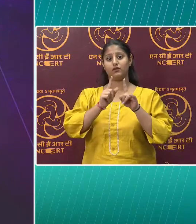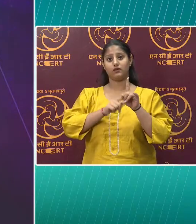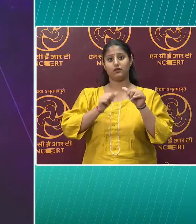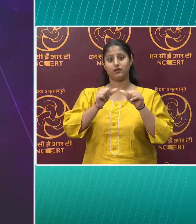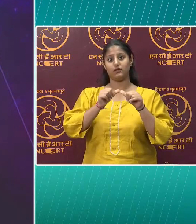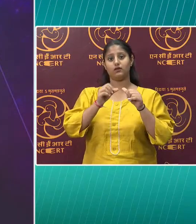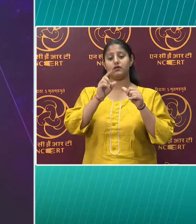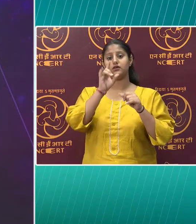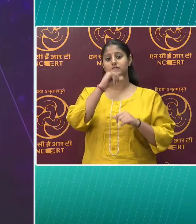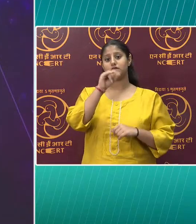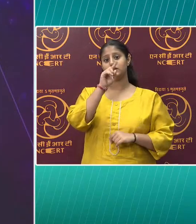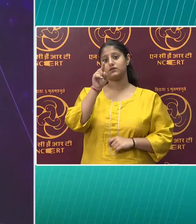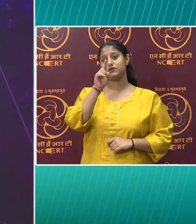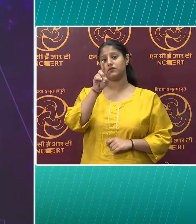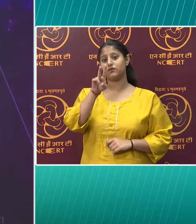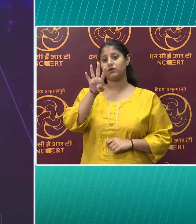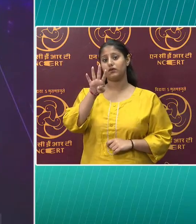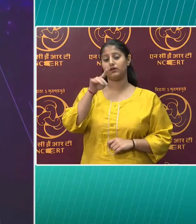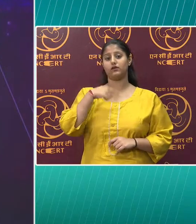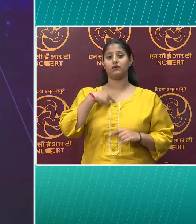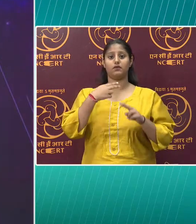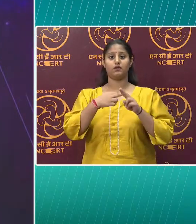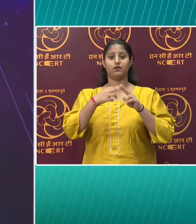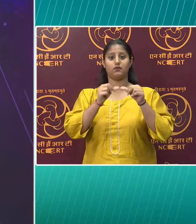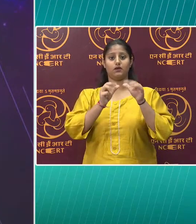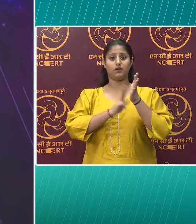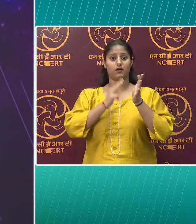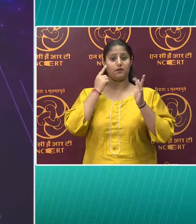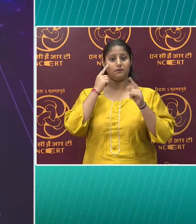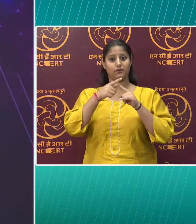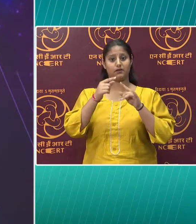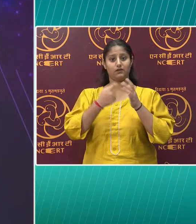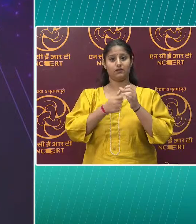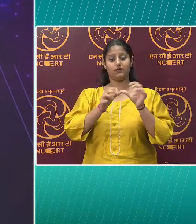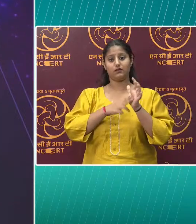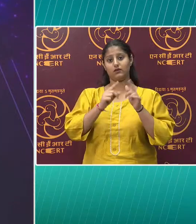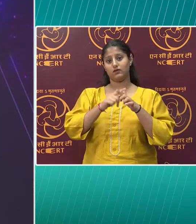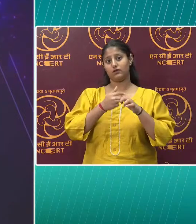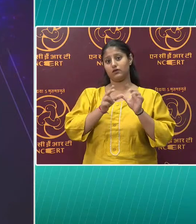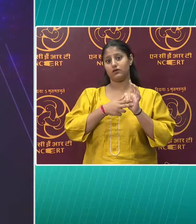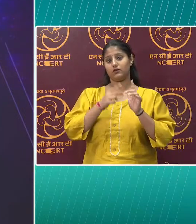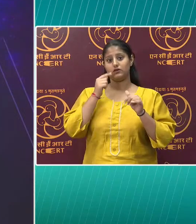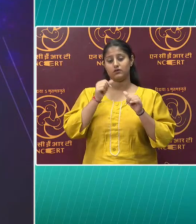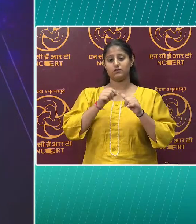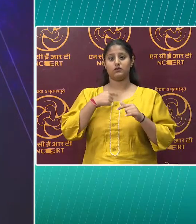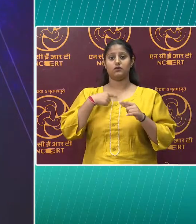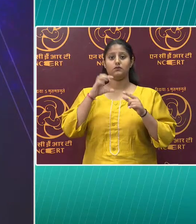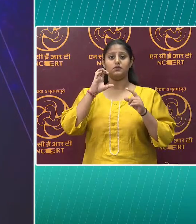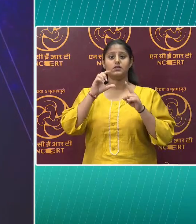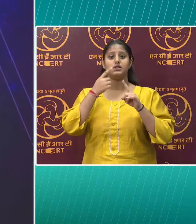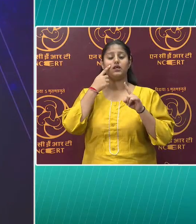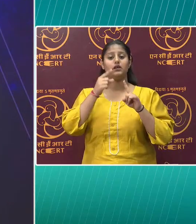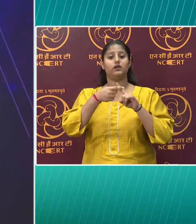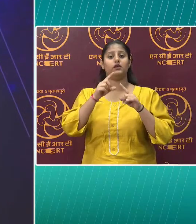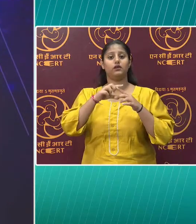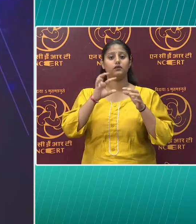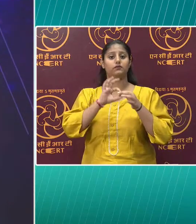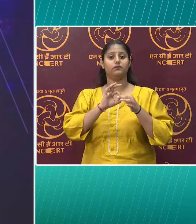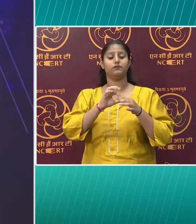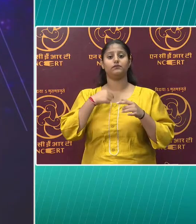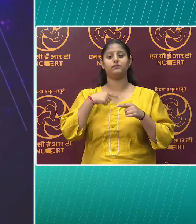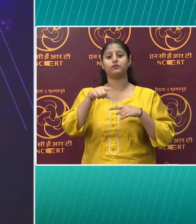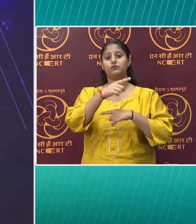watching. My name is Amit RANJAN and I'm from CIET. You're also watching us on